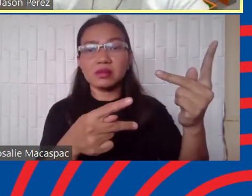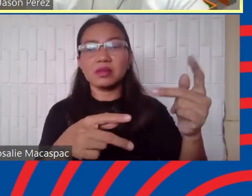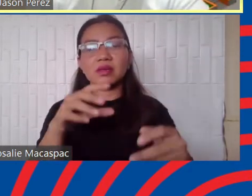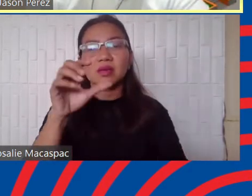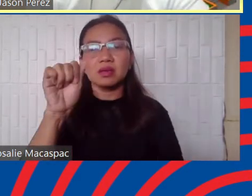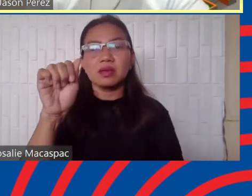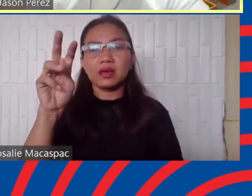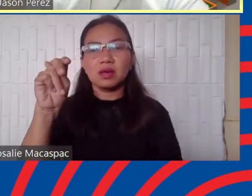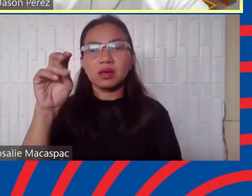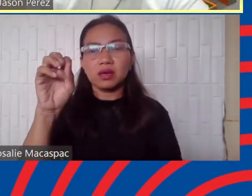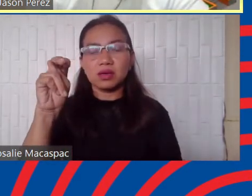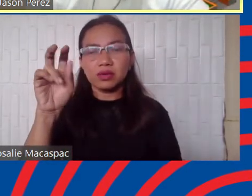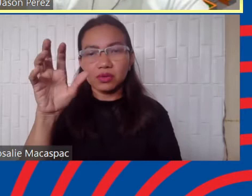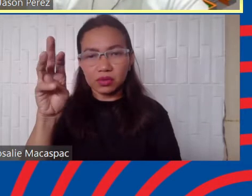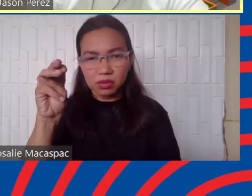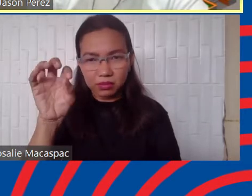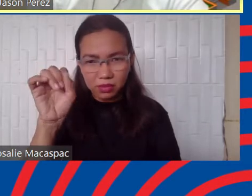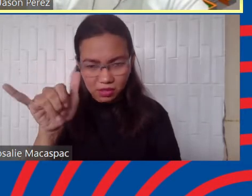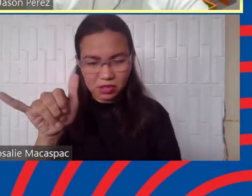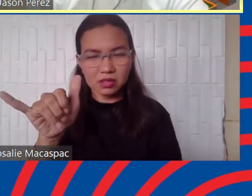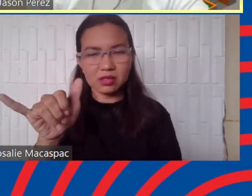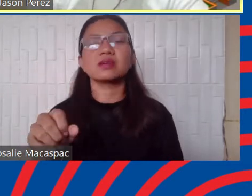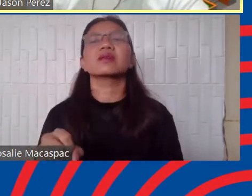working with human subjects.